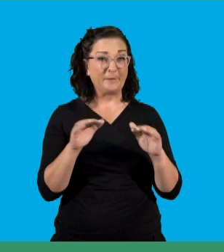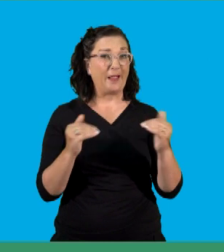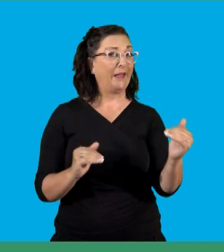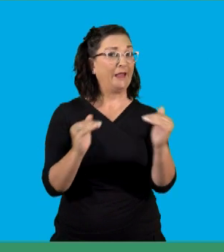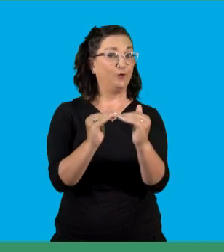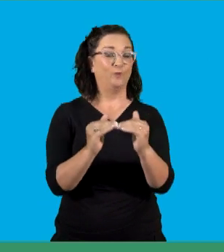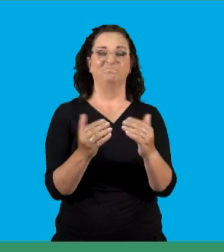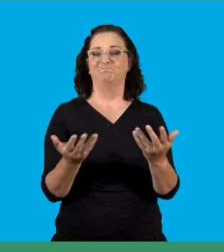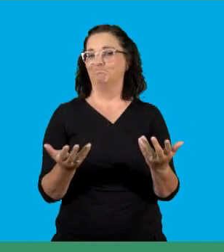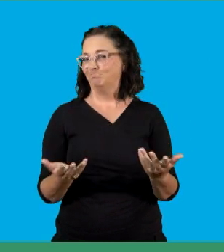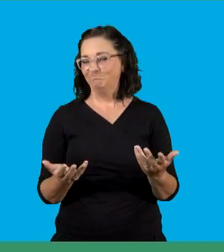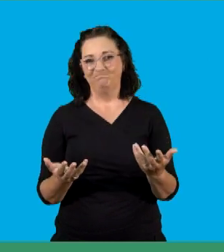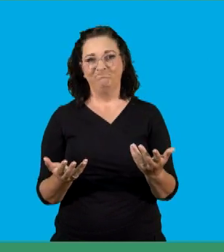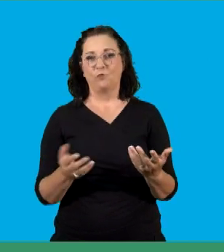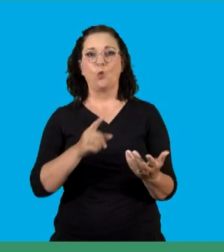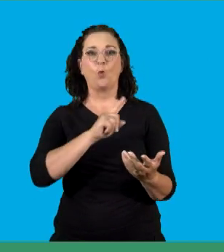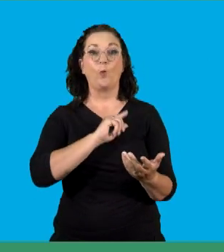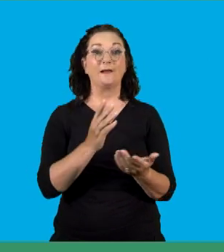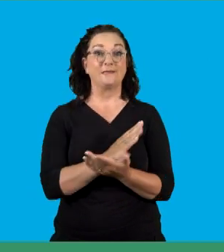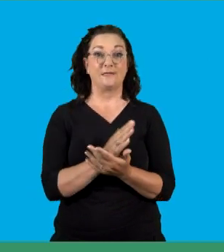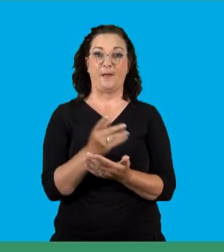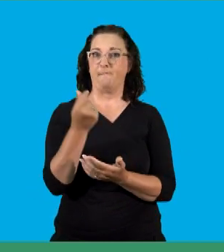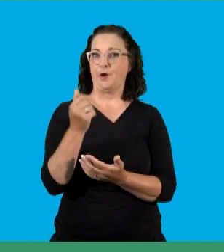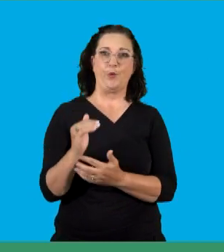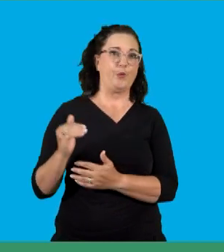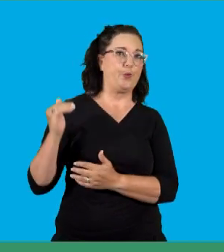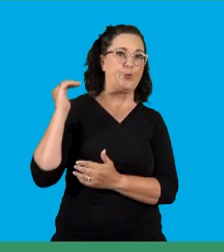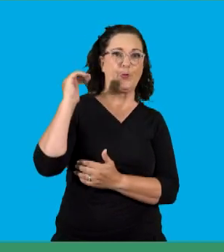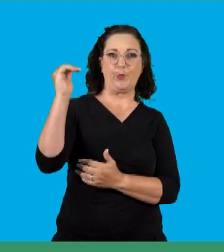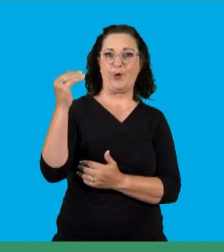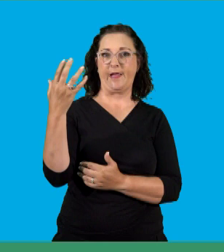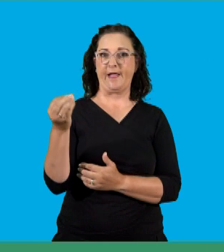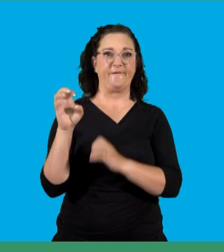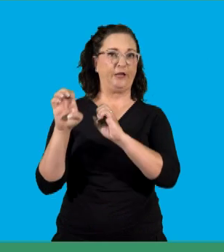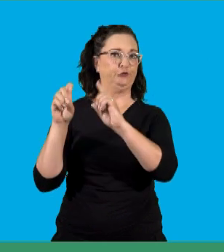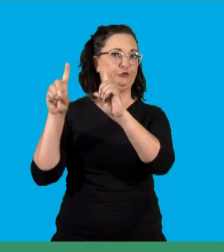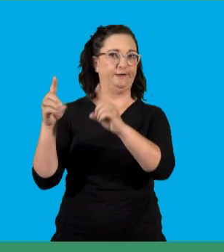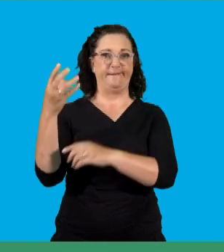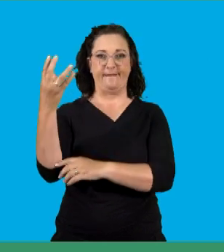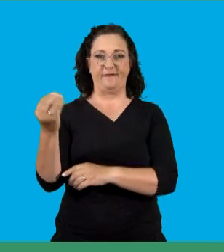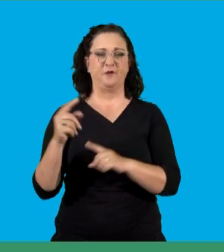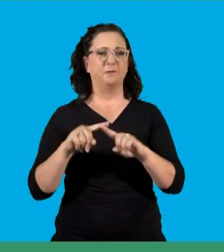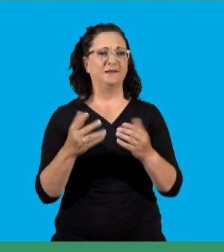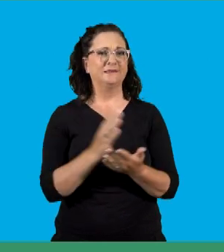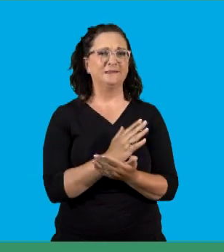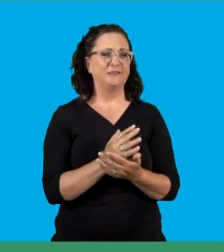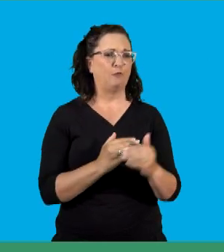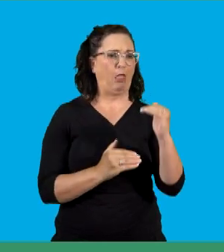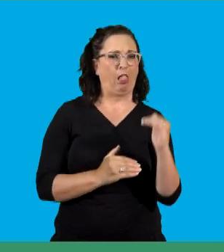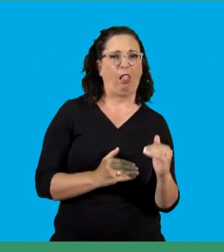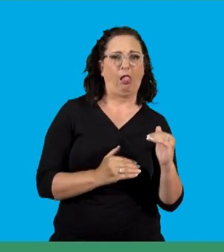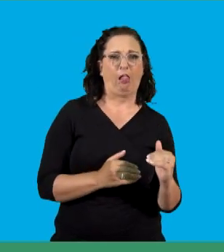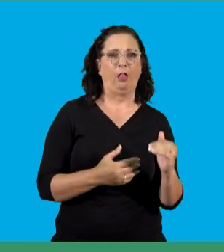For example, some have lots of money or access to education, while others are